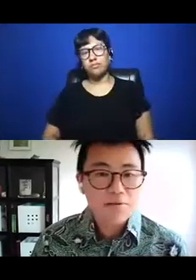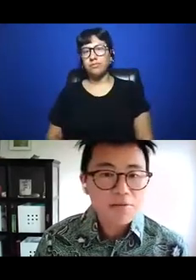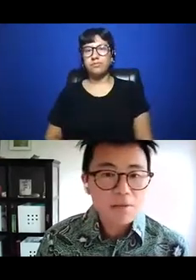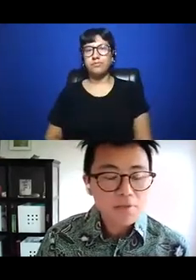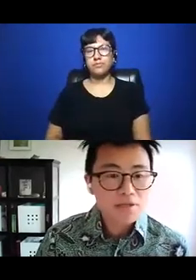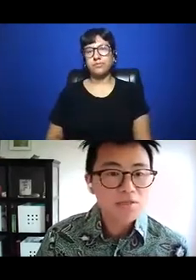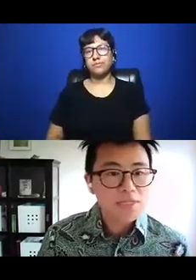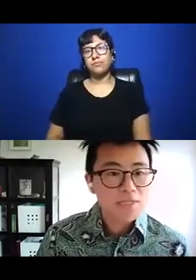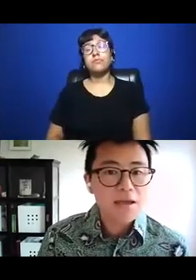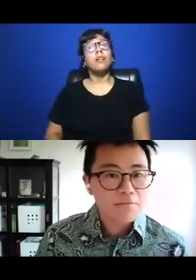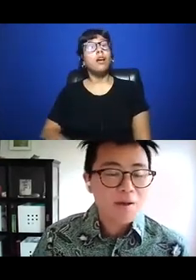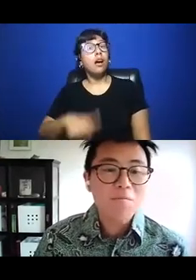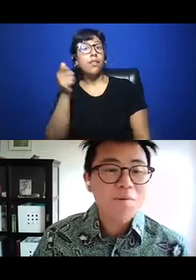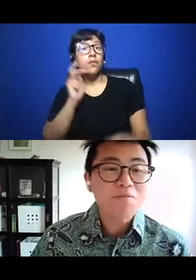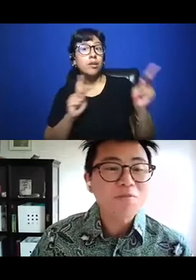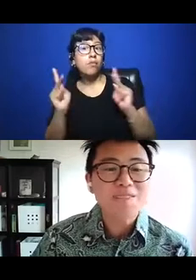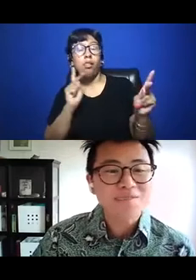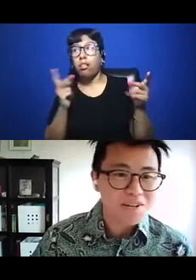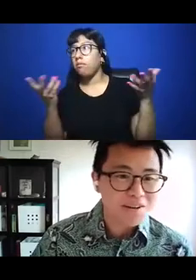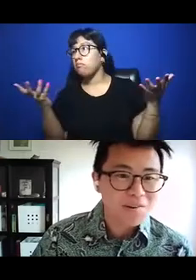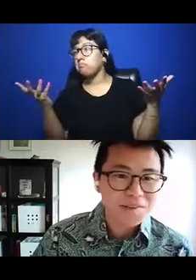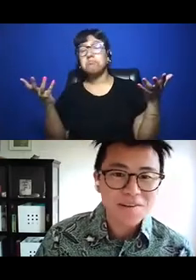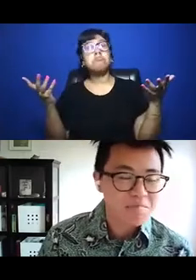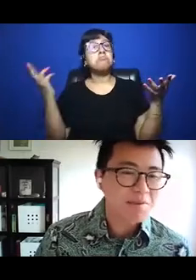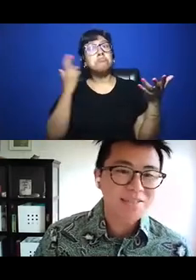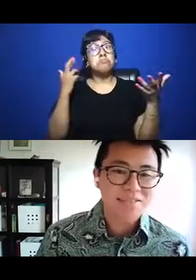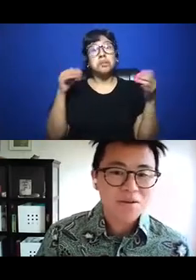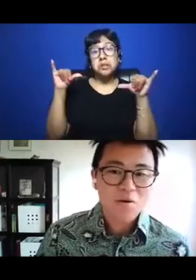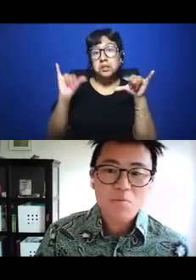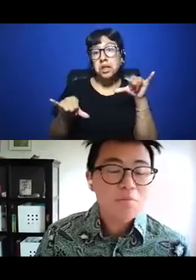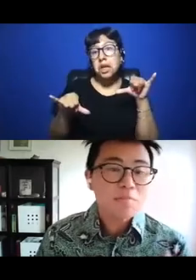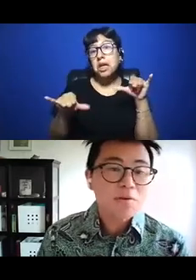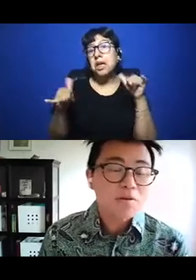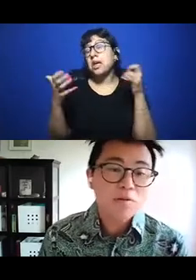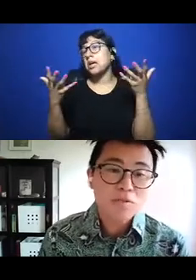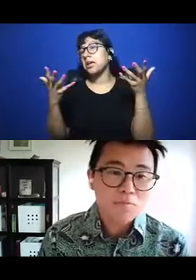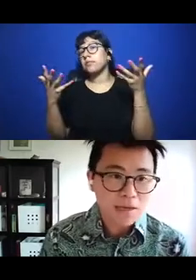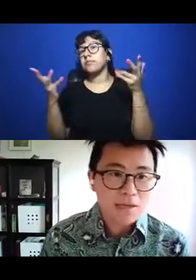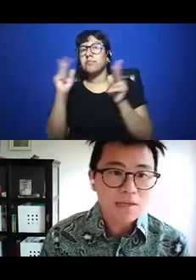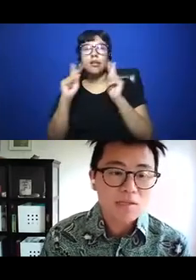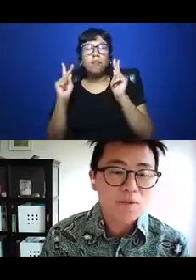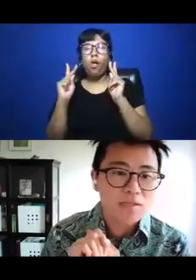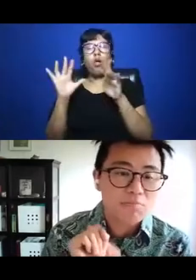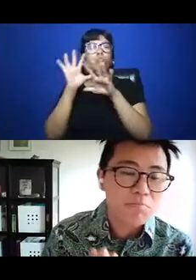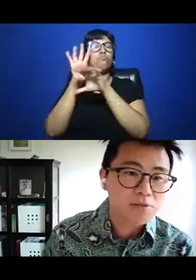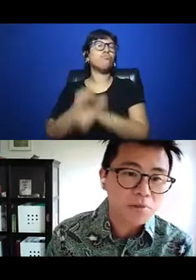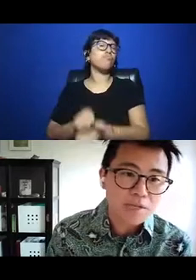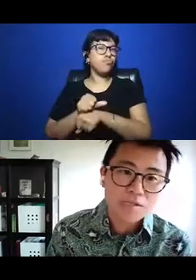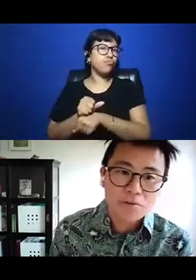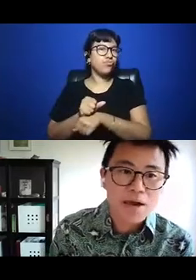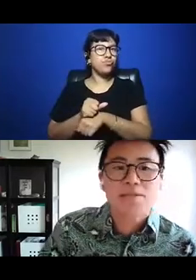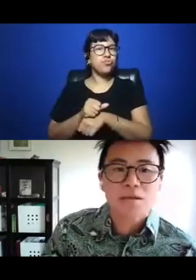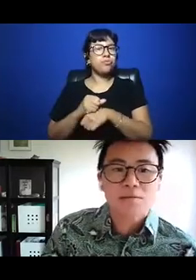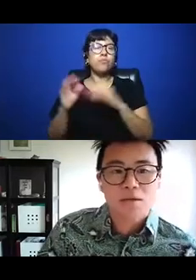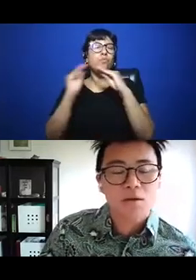For other people, they choose to stay, maybe for reasons we shared earlier. Maybe it's where people are used to being, and so it is much more